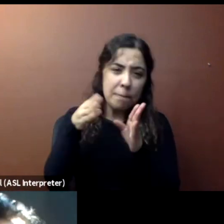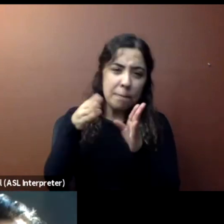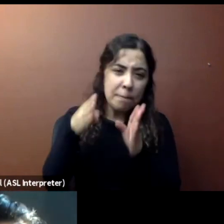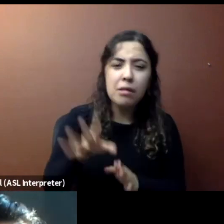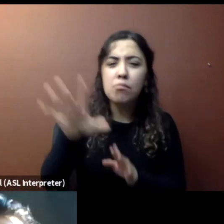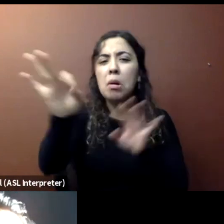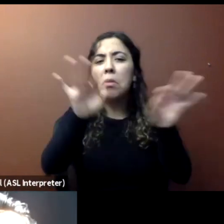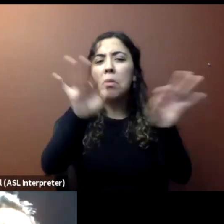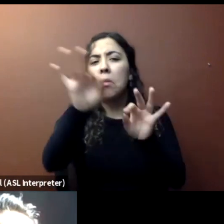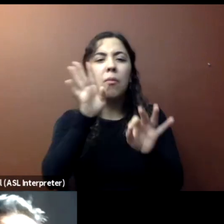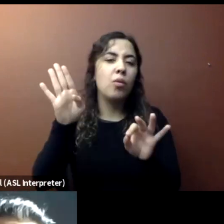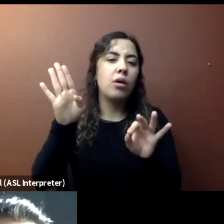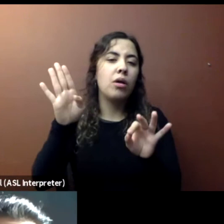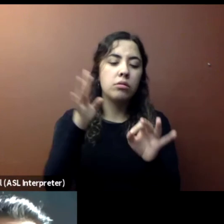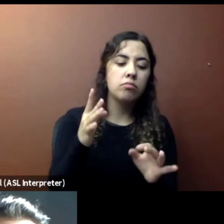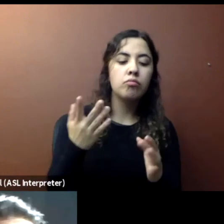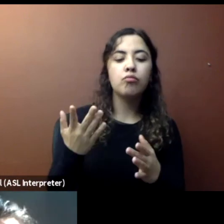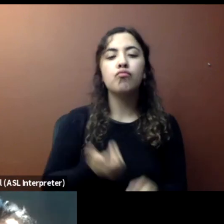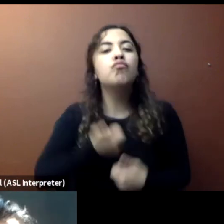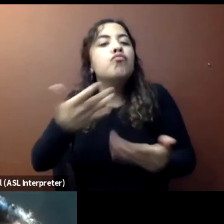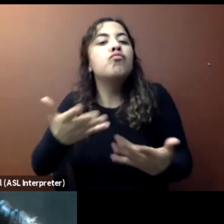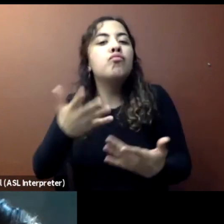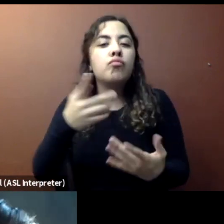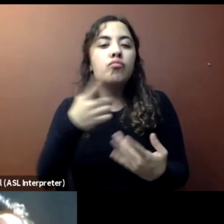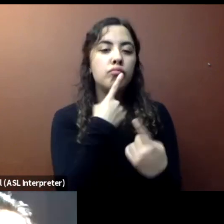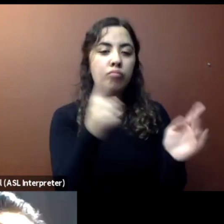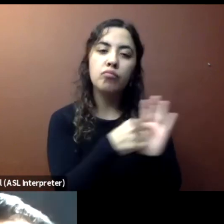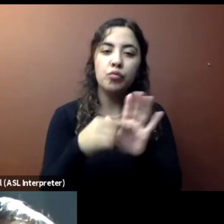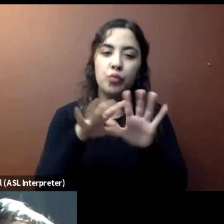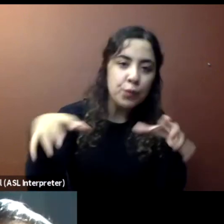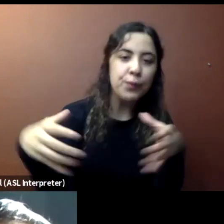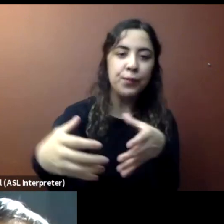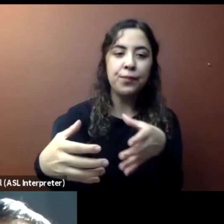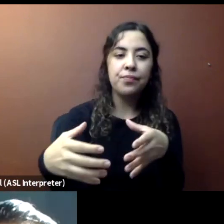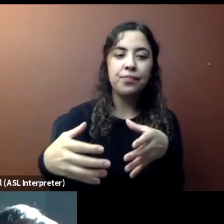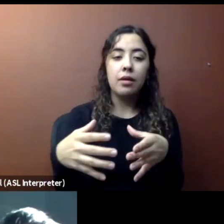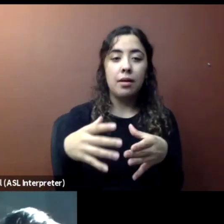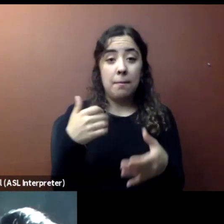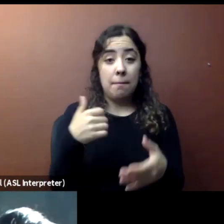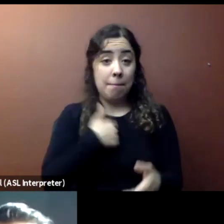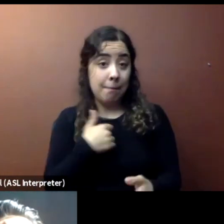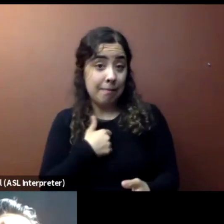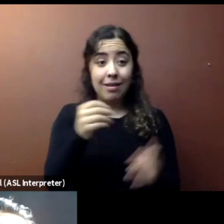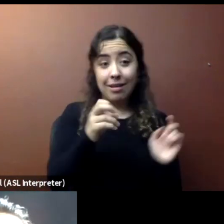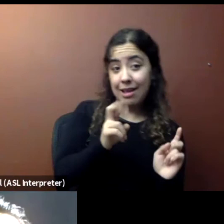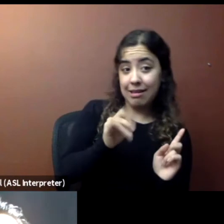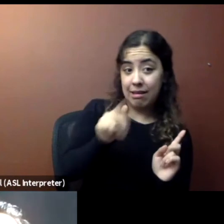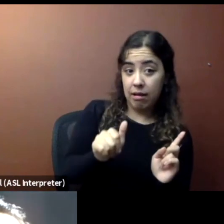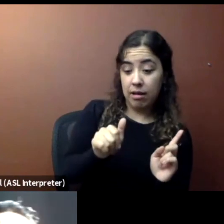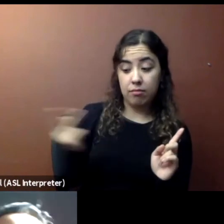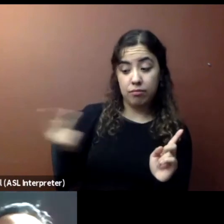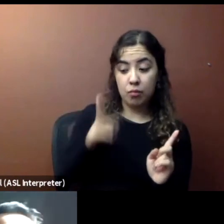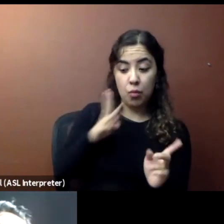they wrote, to be in conversation with myself and Erika, and also a special guest